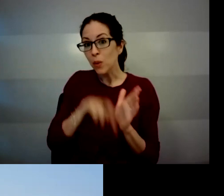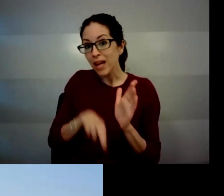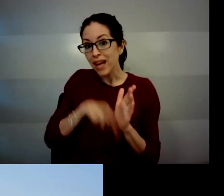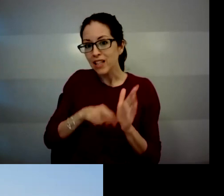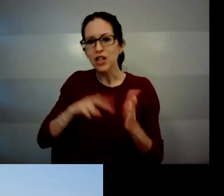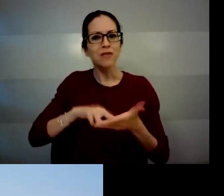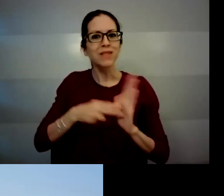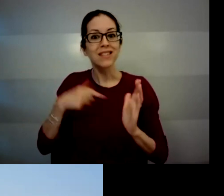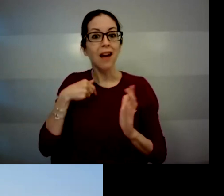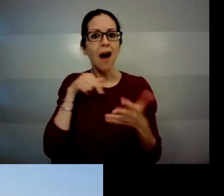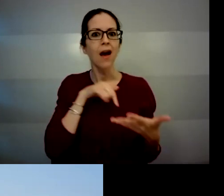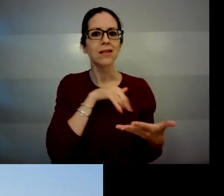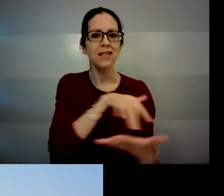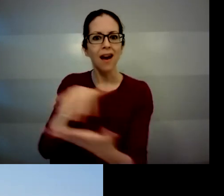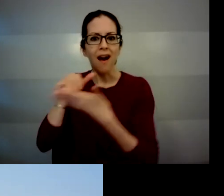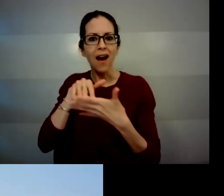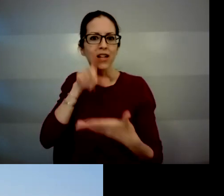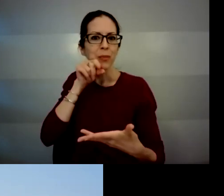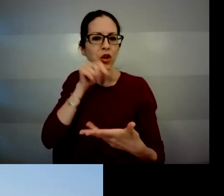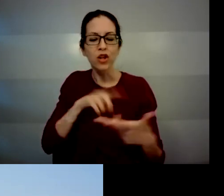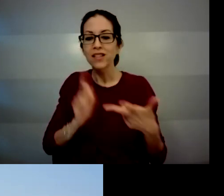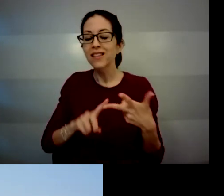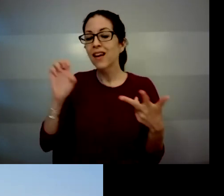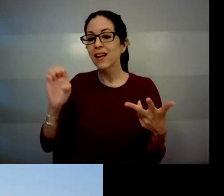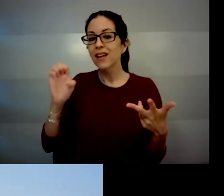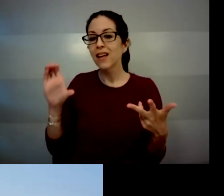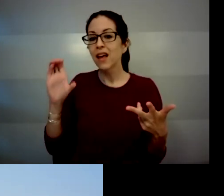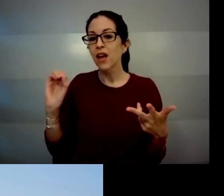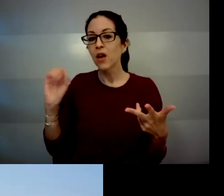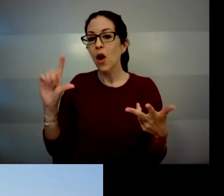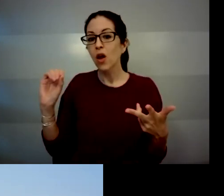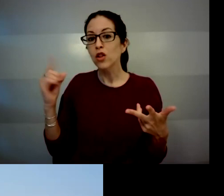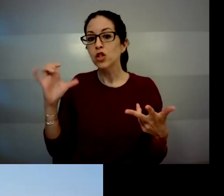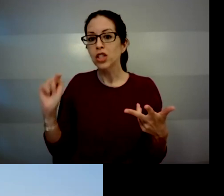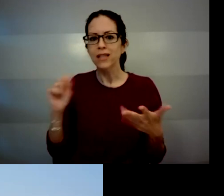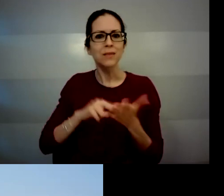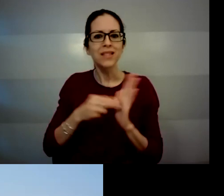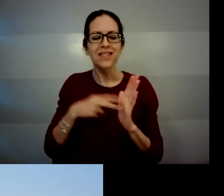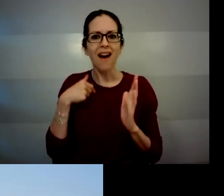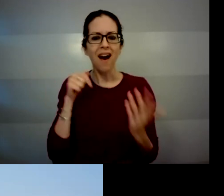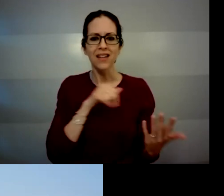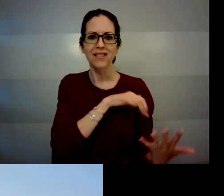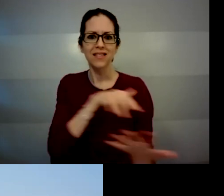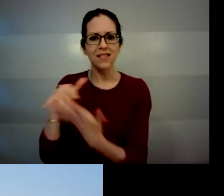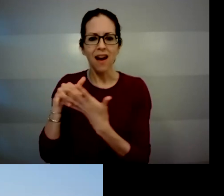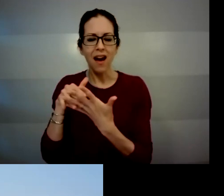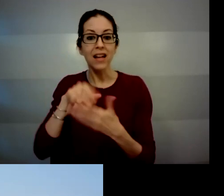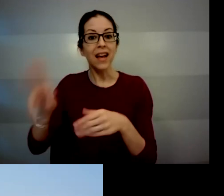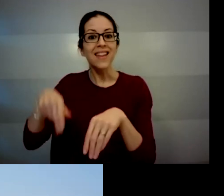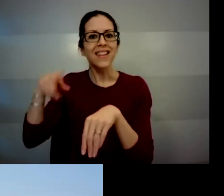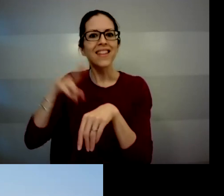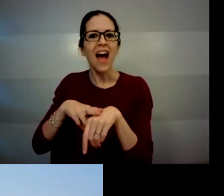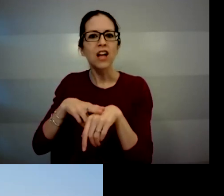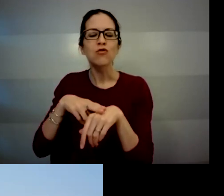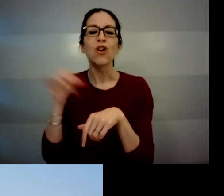the interactions between different things in nature. So my job actually looks at trees, especially in the tropics, on